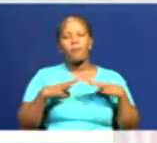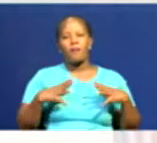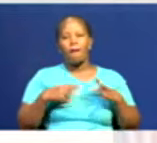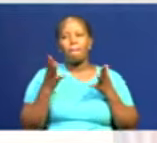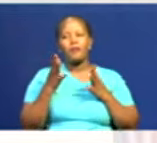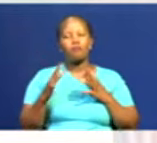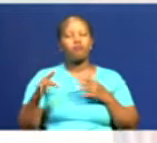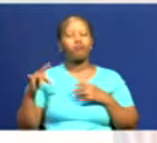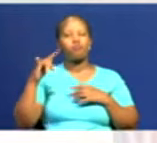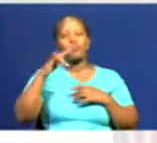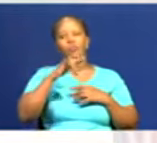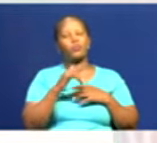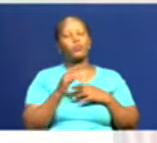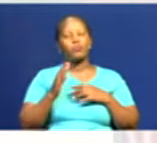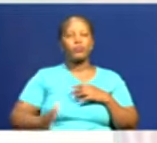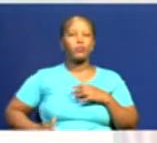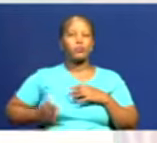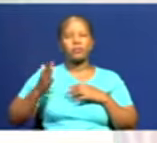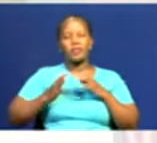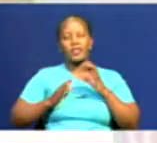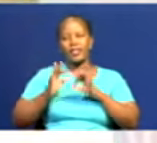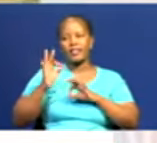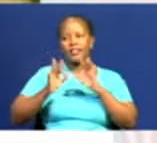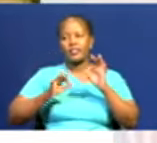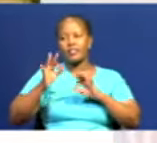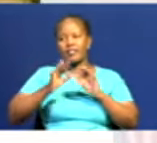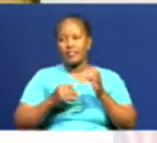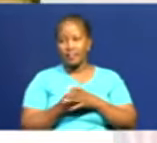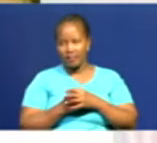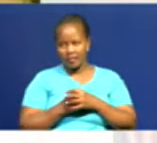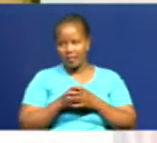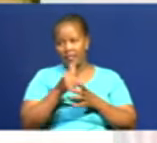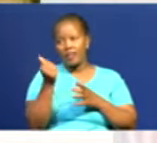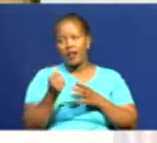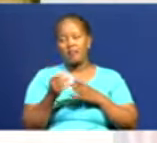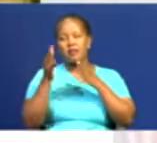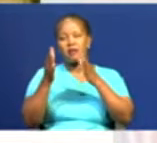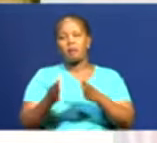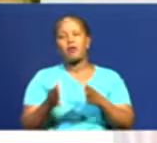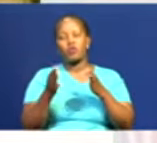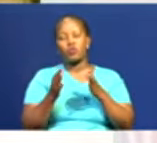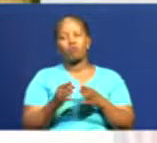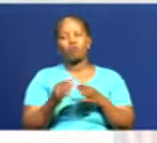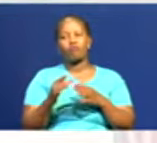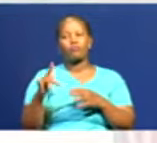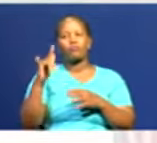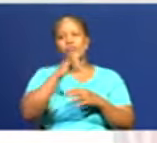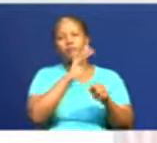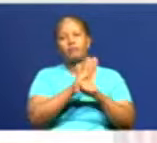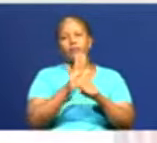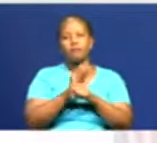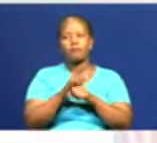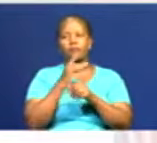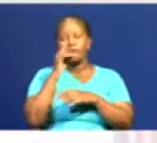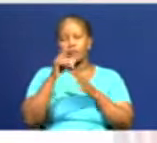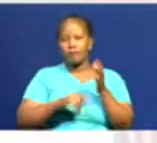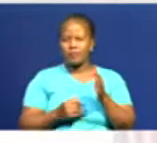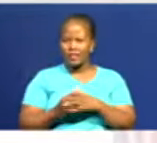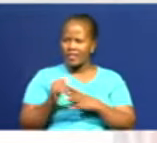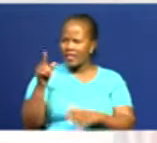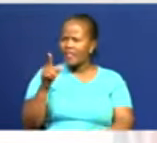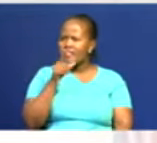in Vasha in style. Fresher captioning an image of choppers tweeted, "These are the boys wameenda